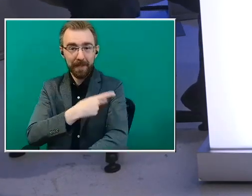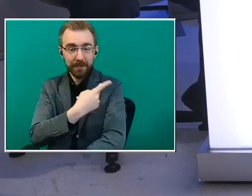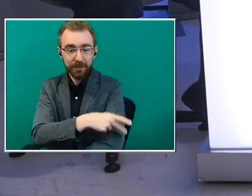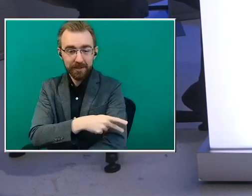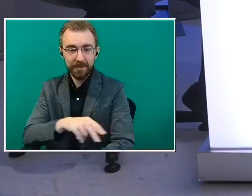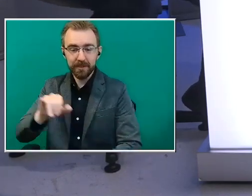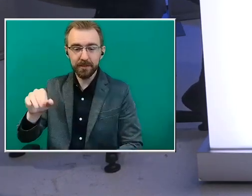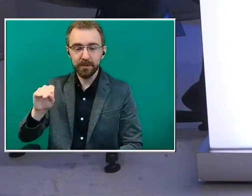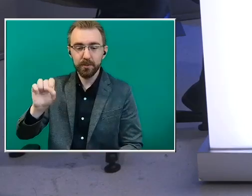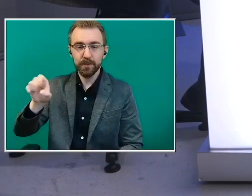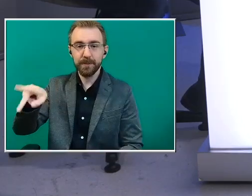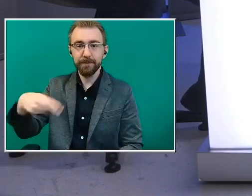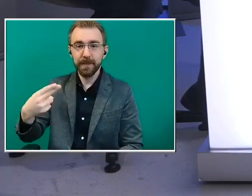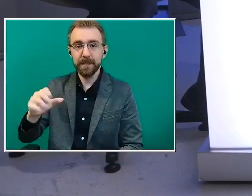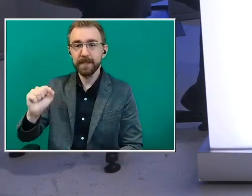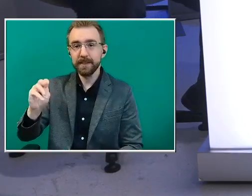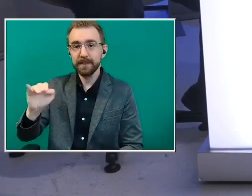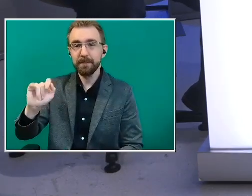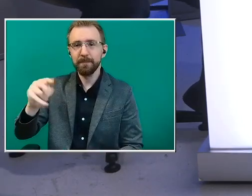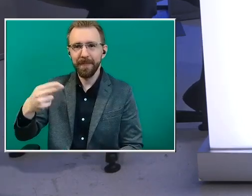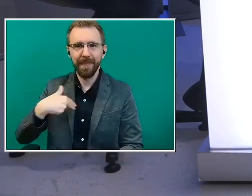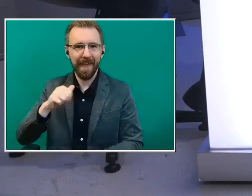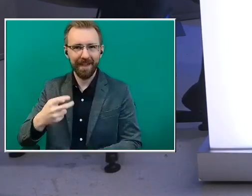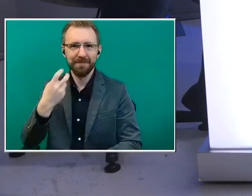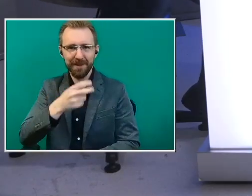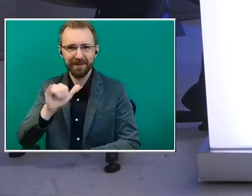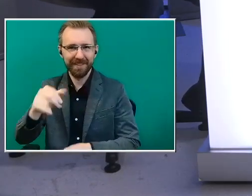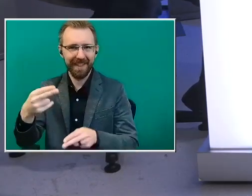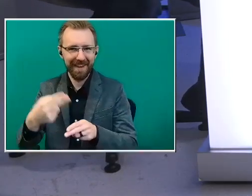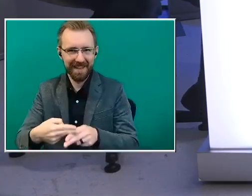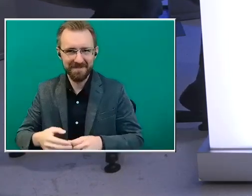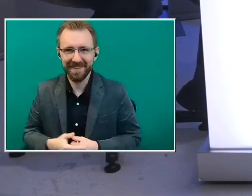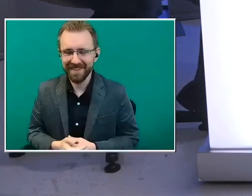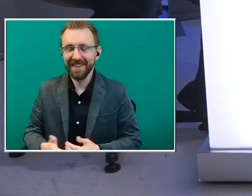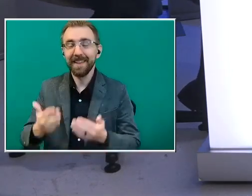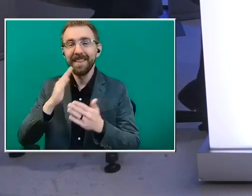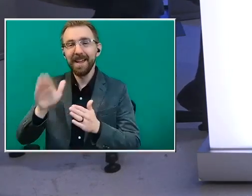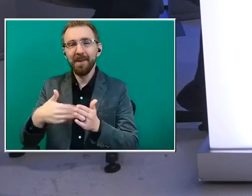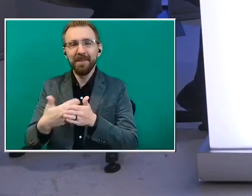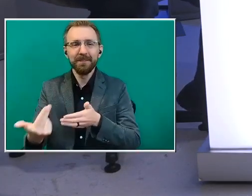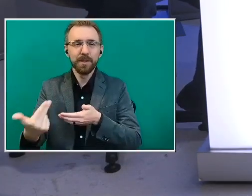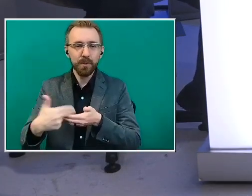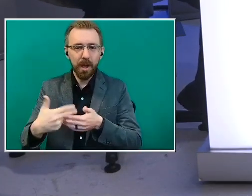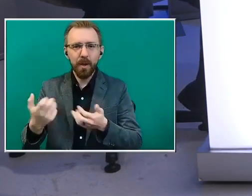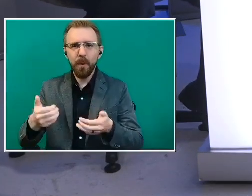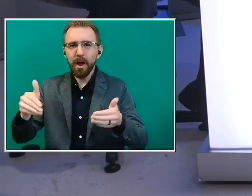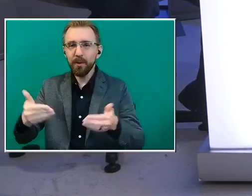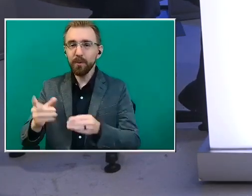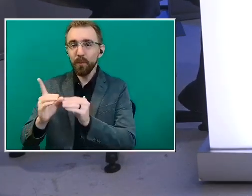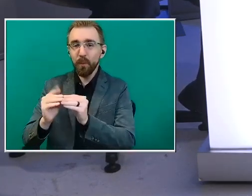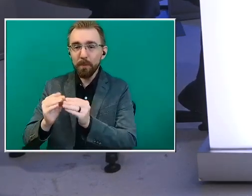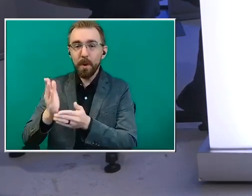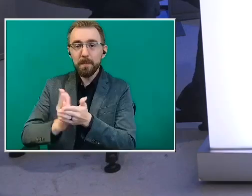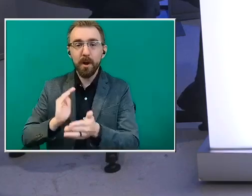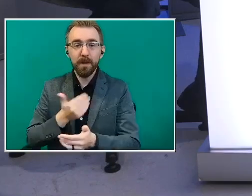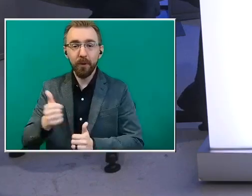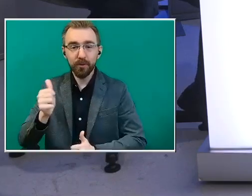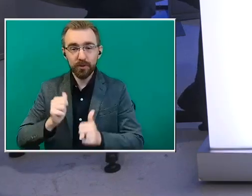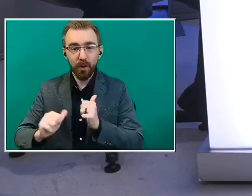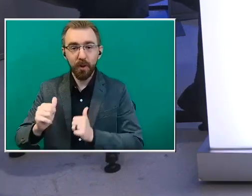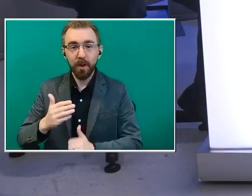And that's a name I can say. Thank you all for being here. But I want to introduce one more part of our show, my own